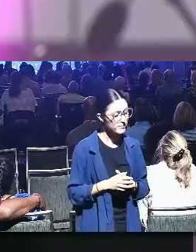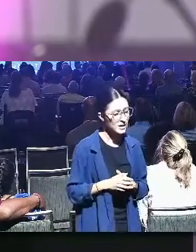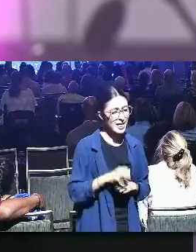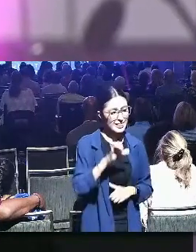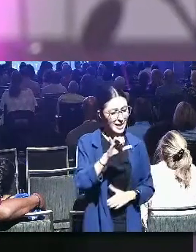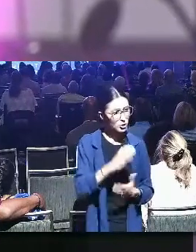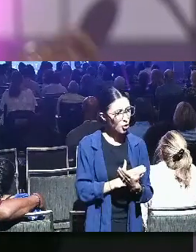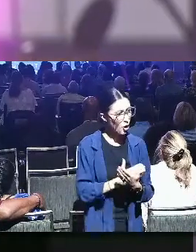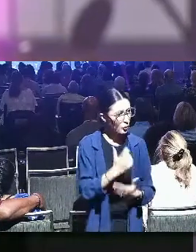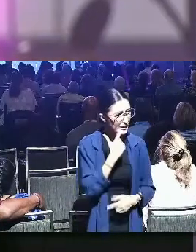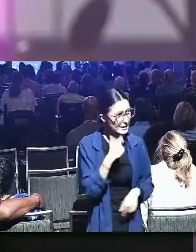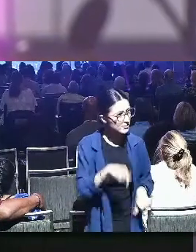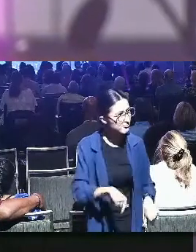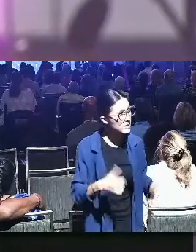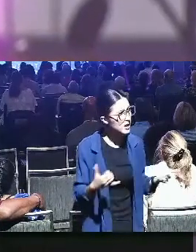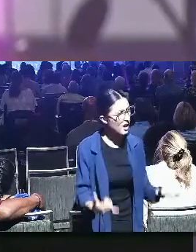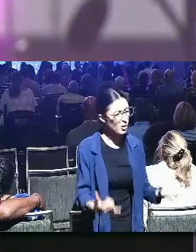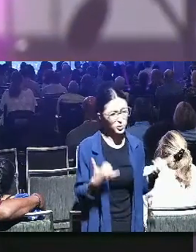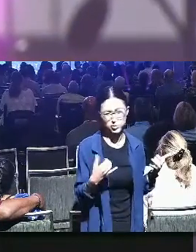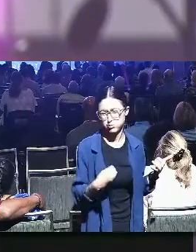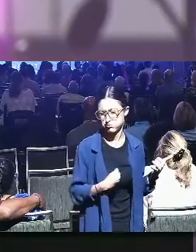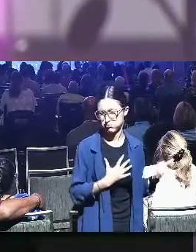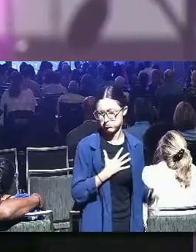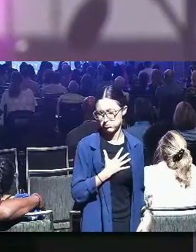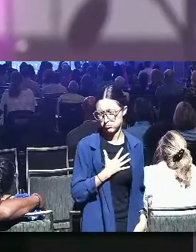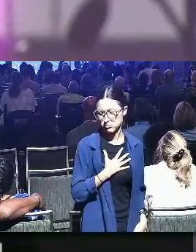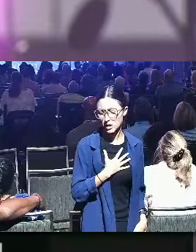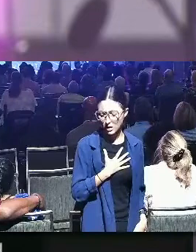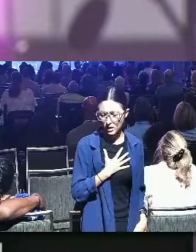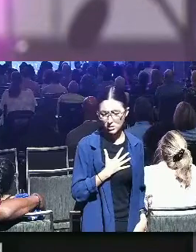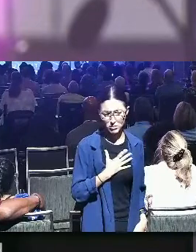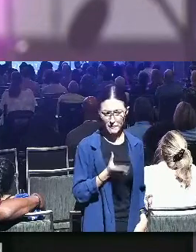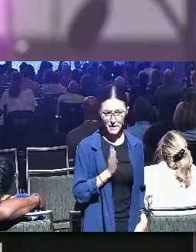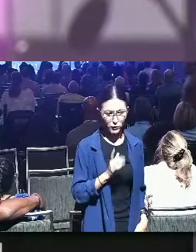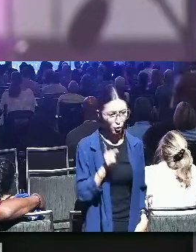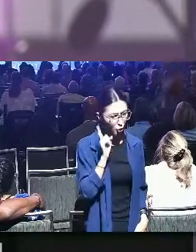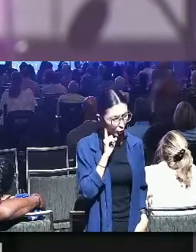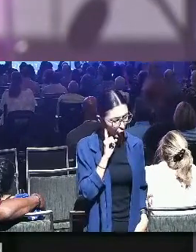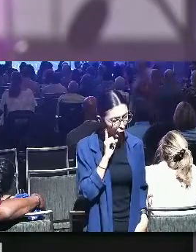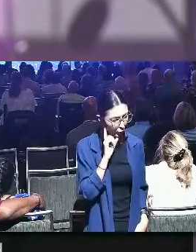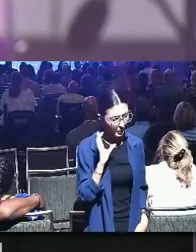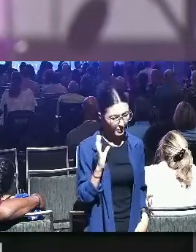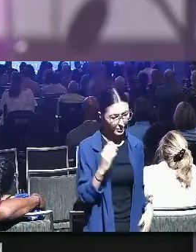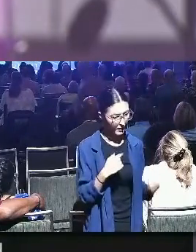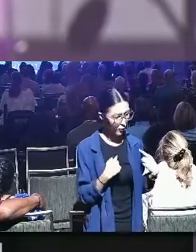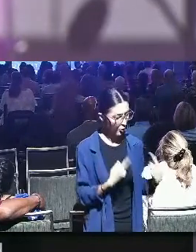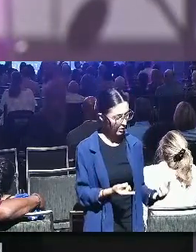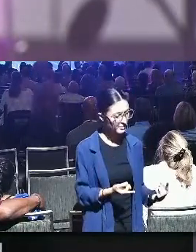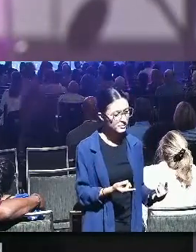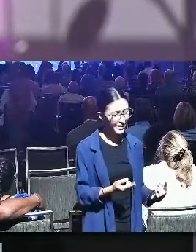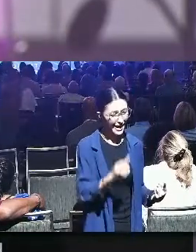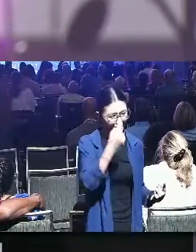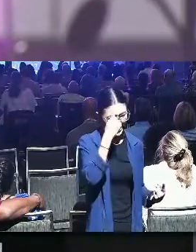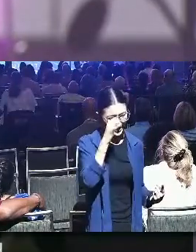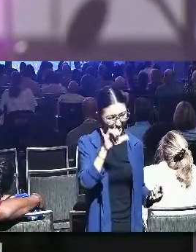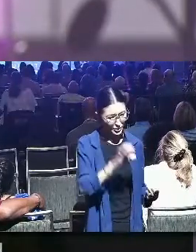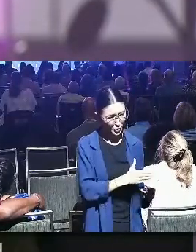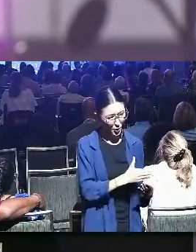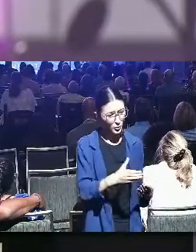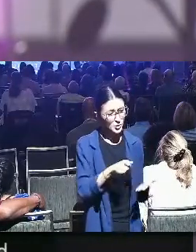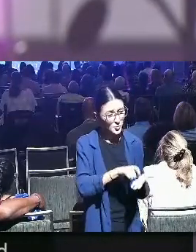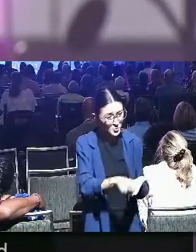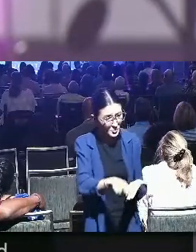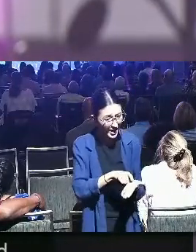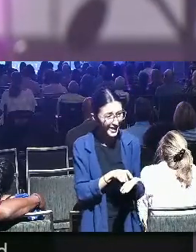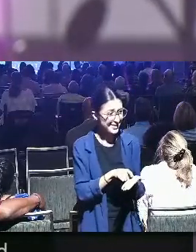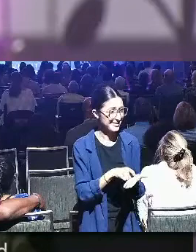a song that I've never heard before, but it was written and performed for me, I believe. Because